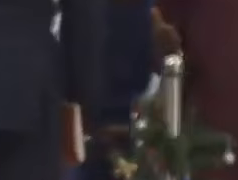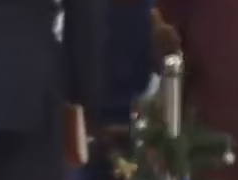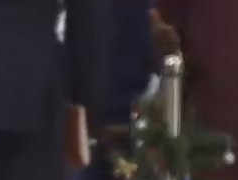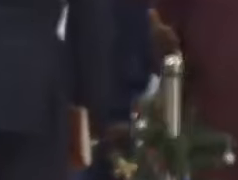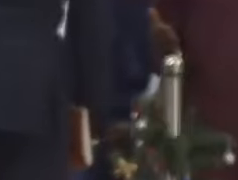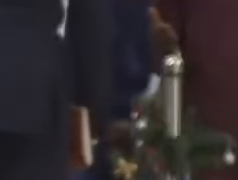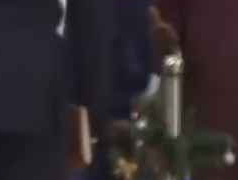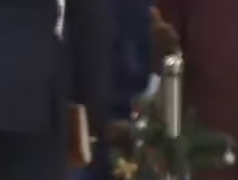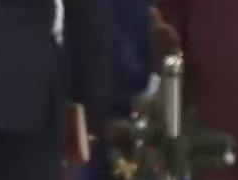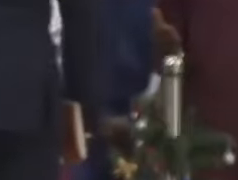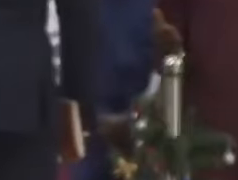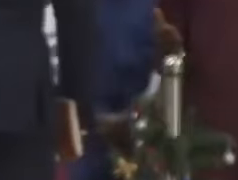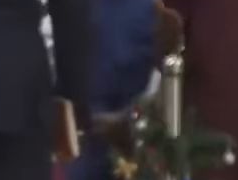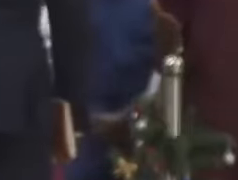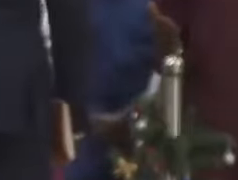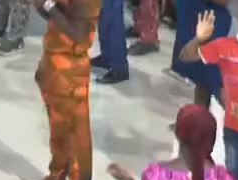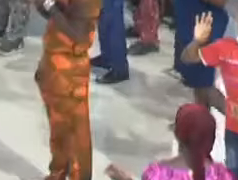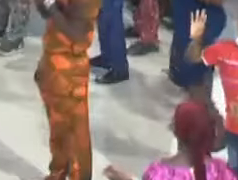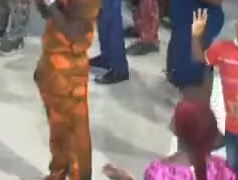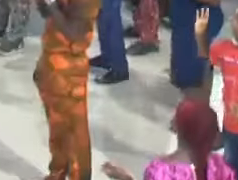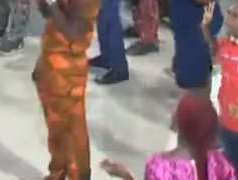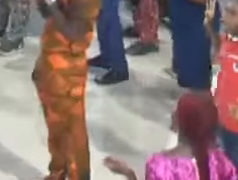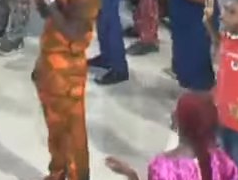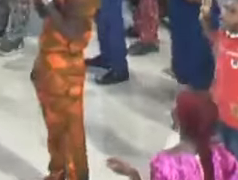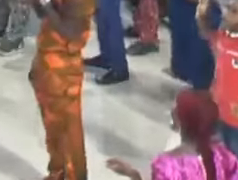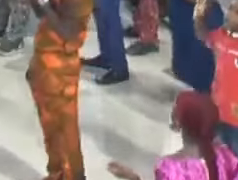He will guide you to your destiny.